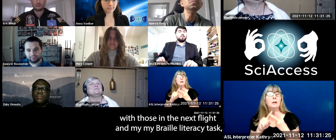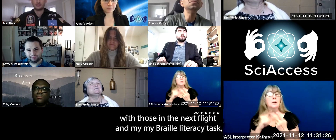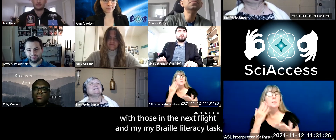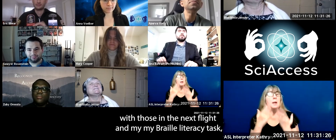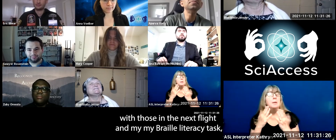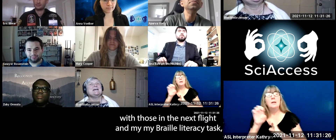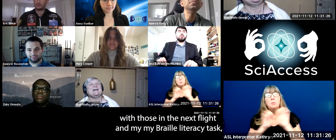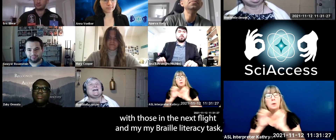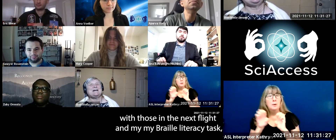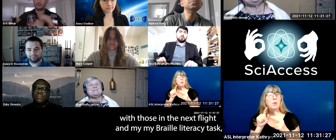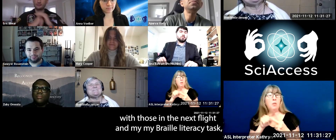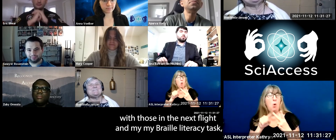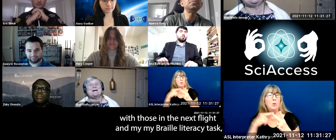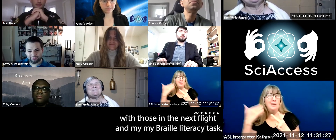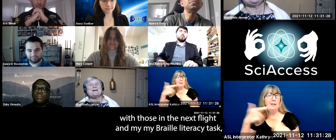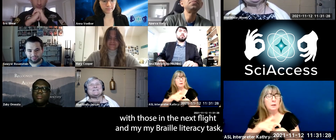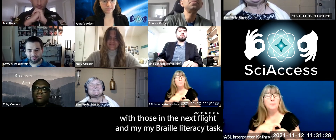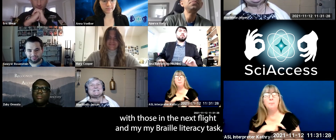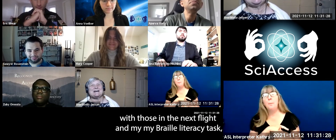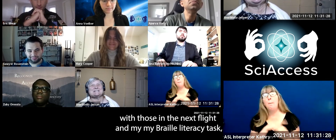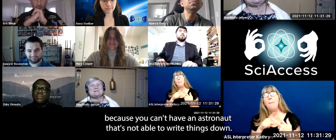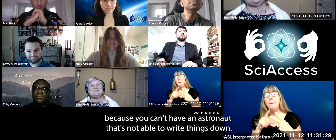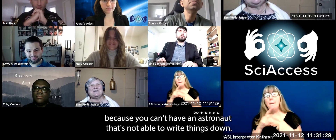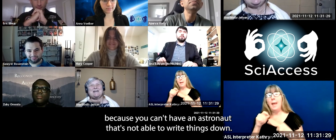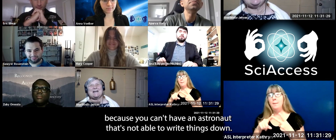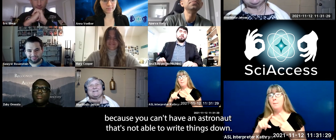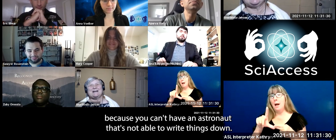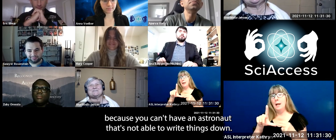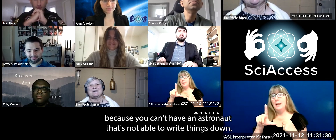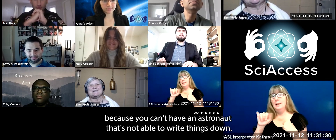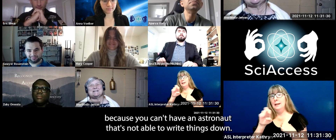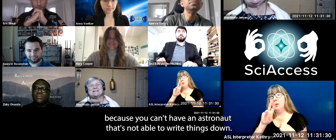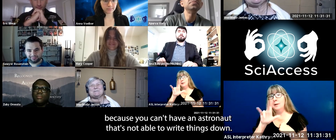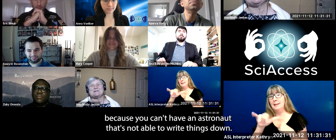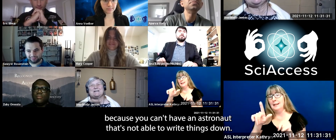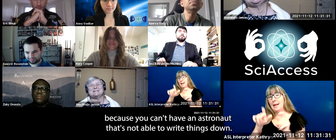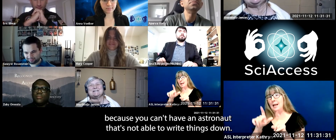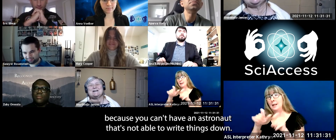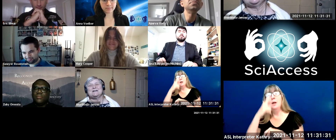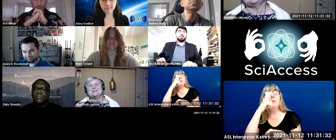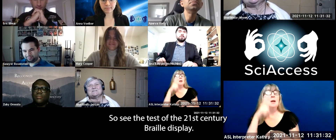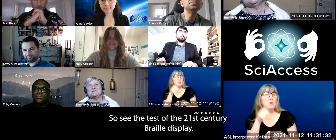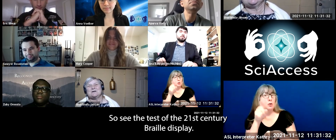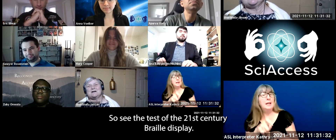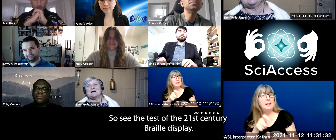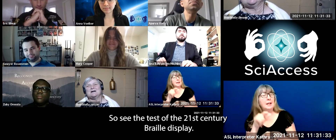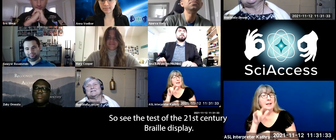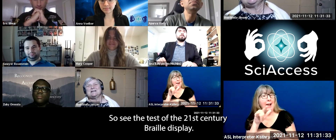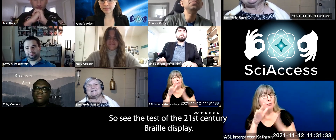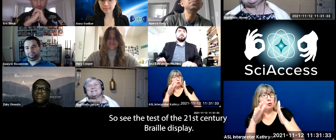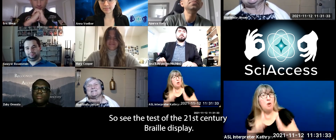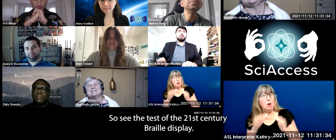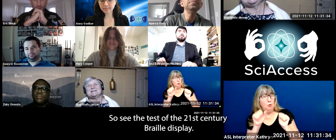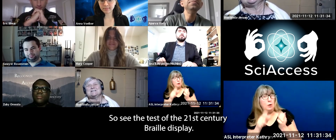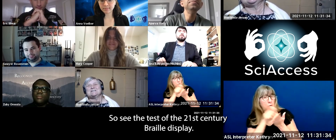with those in the next flight. And my Braille literacy task, because you can't have an astronaut that's not able to write things down. So